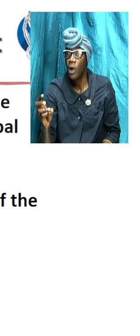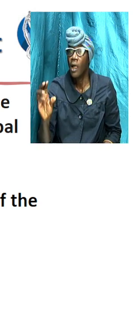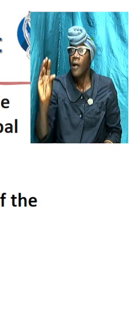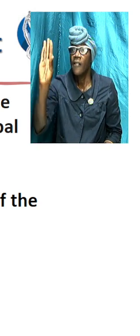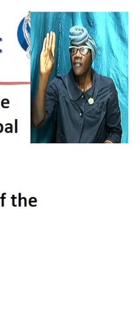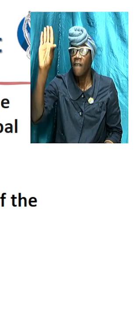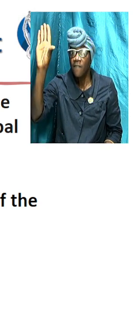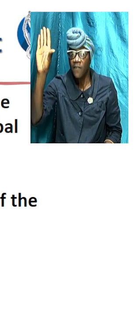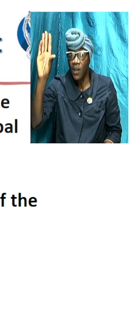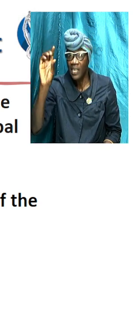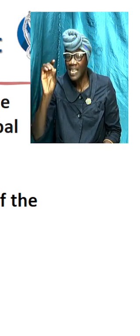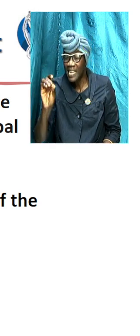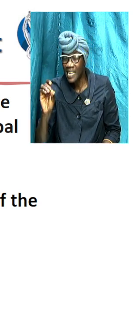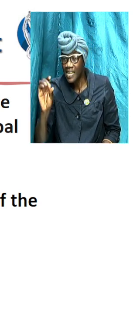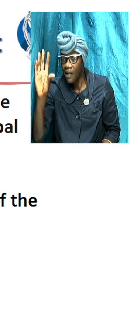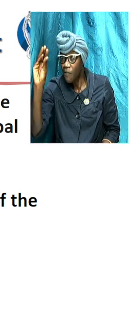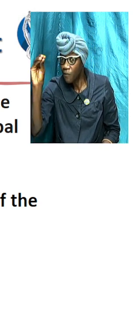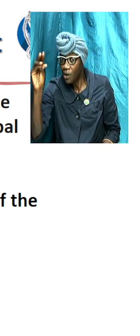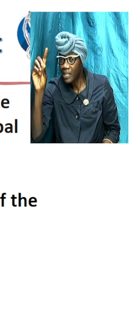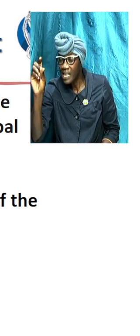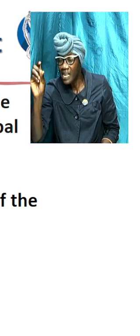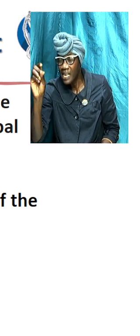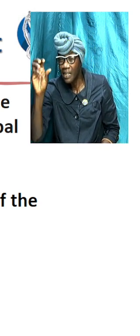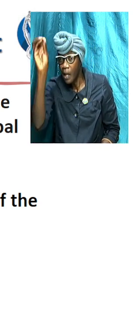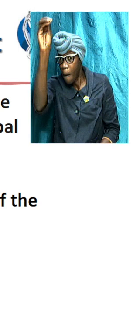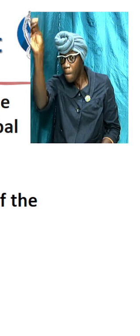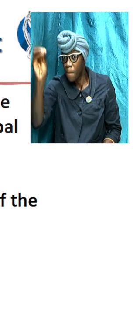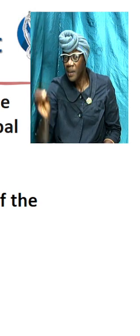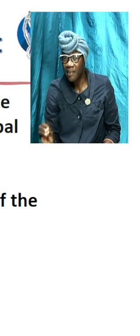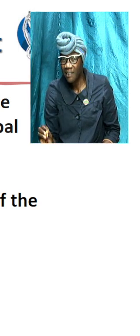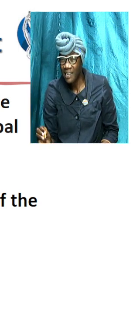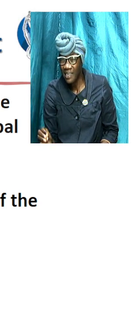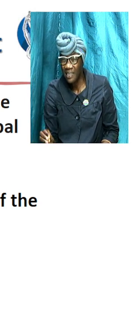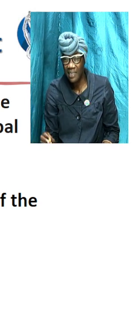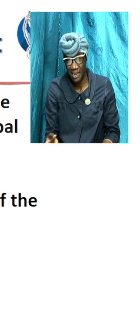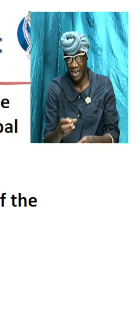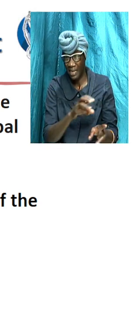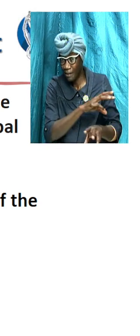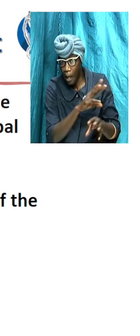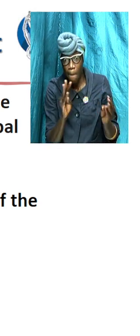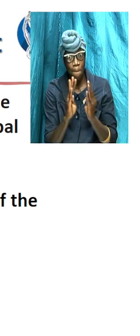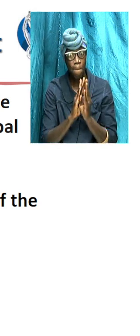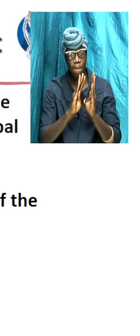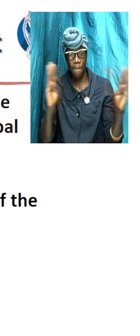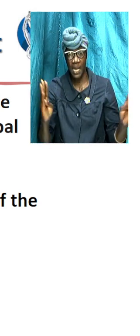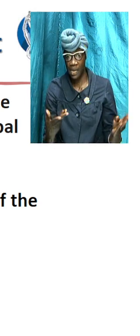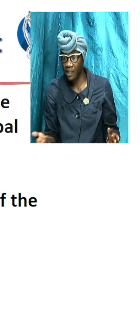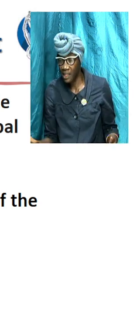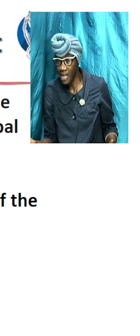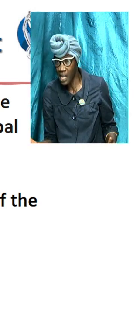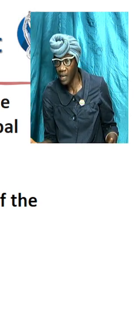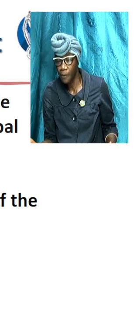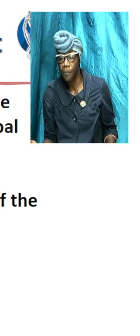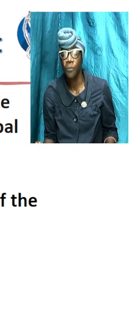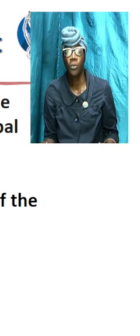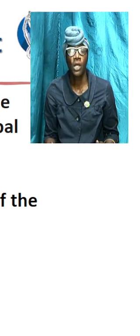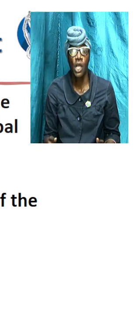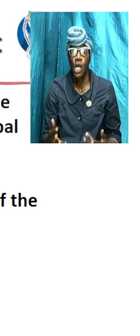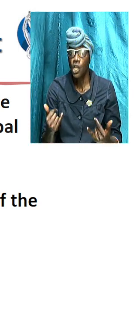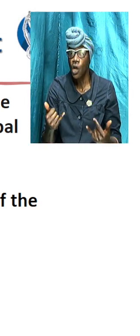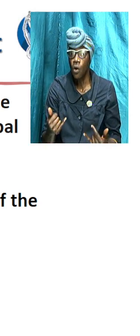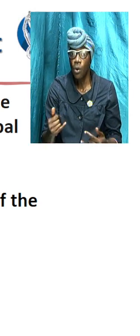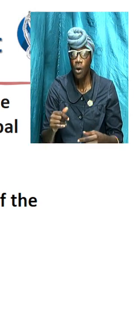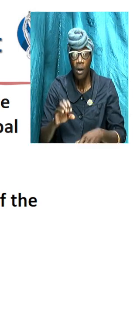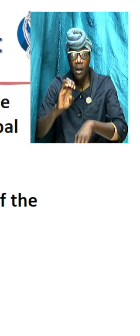52 to 48% in favor of the United Kingdom's withdrawal from the European Union. And that was a major thing for years. The Britain have been a part